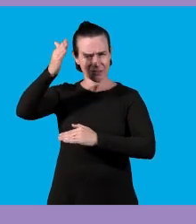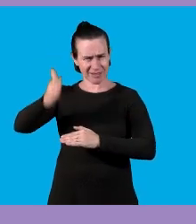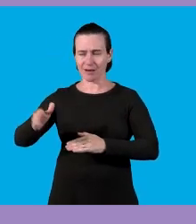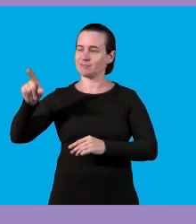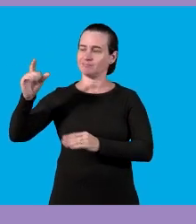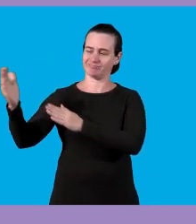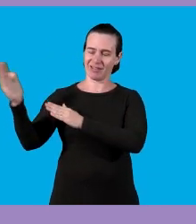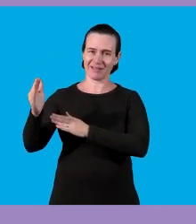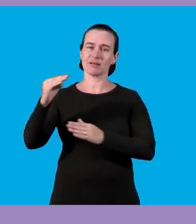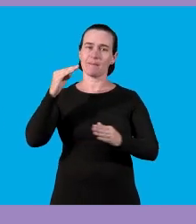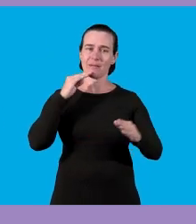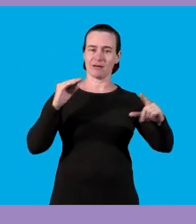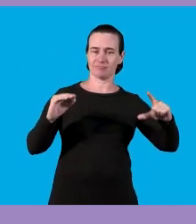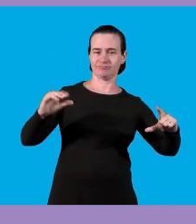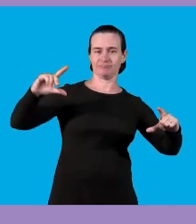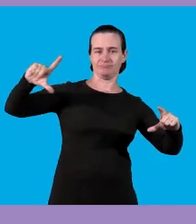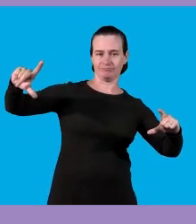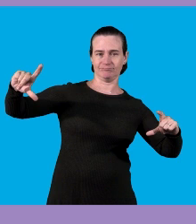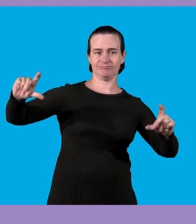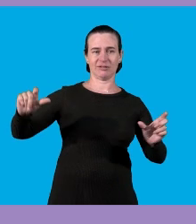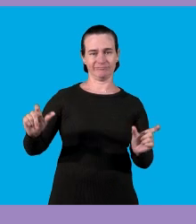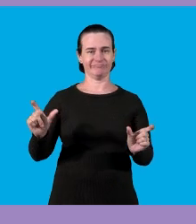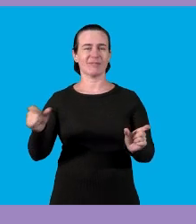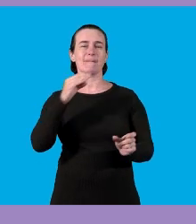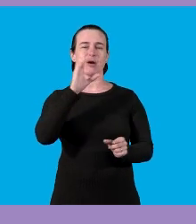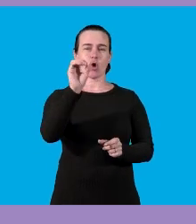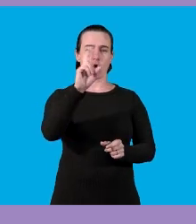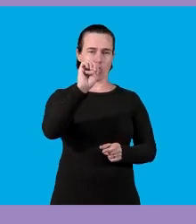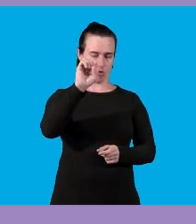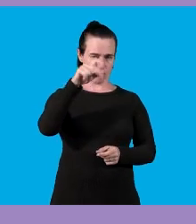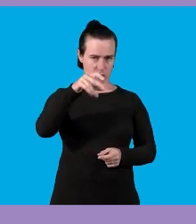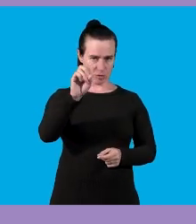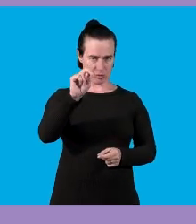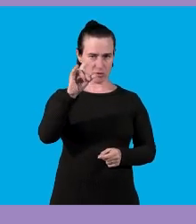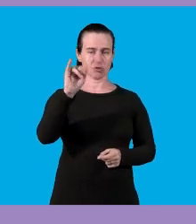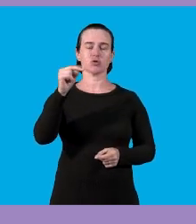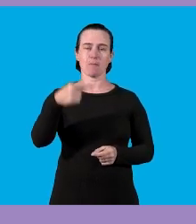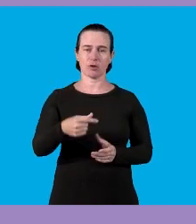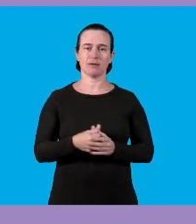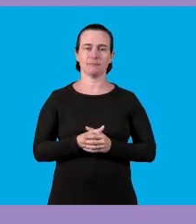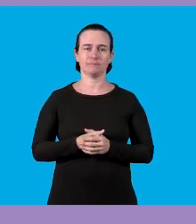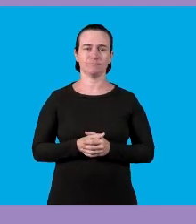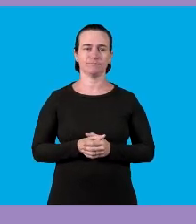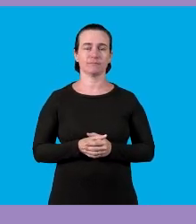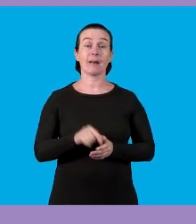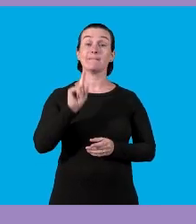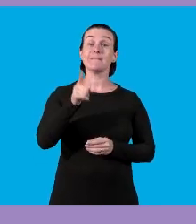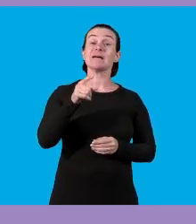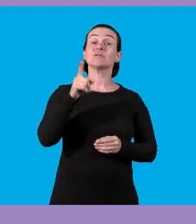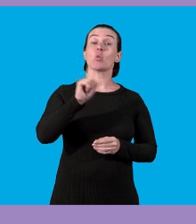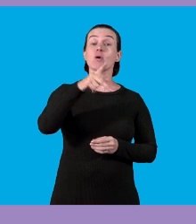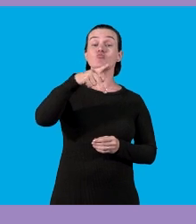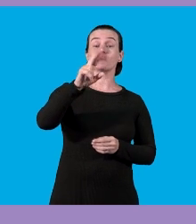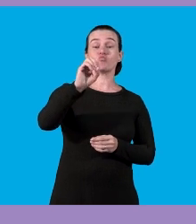in proportion with the shortest side in the next figure. So that's when we say they are corresponding sides and they must be in proportion.